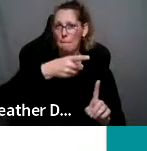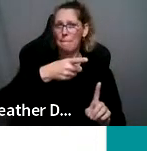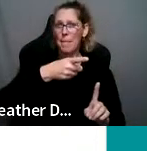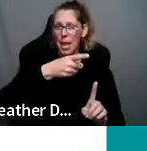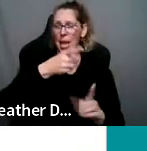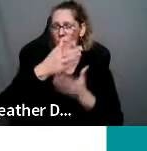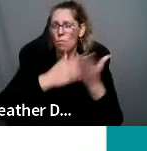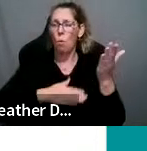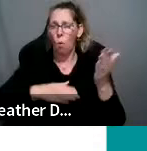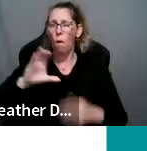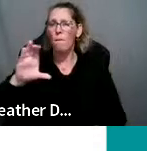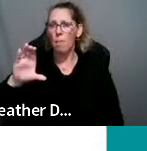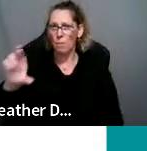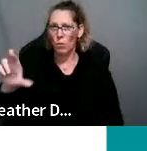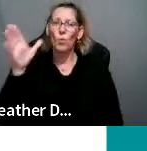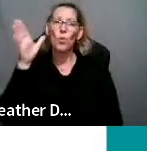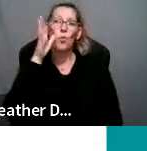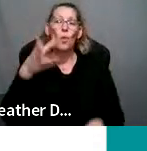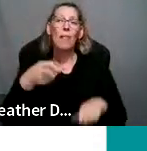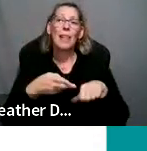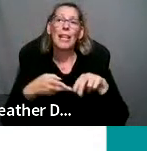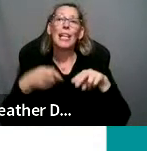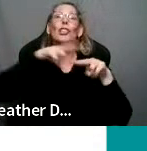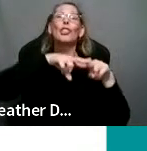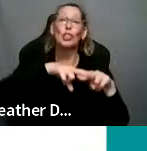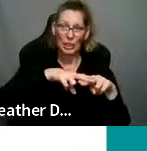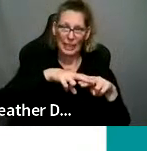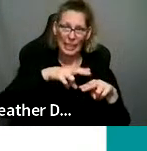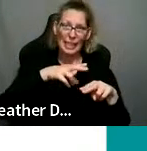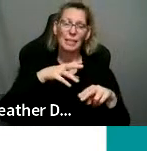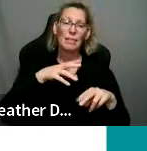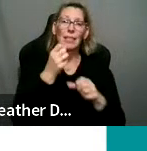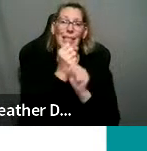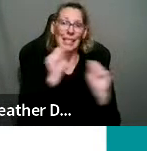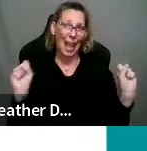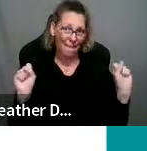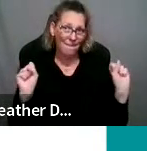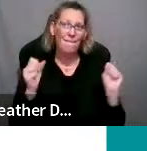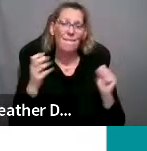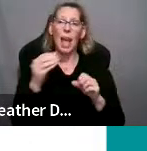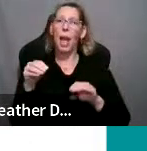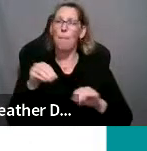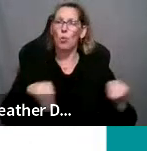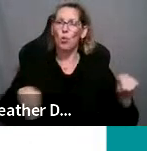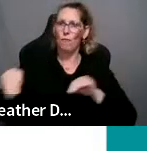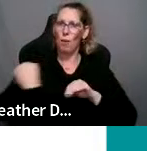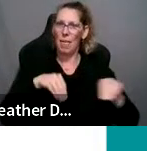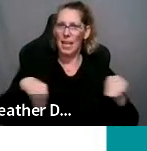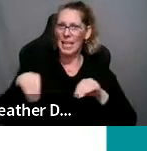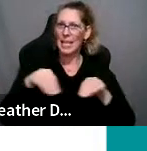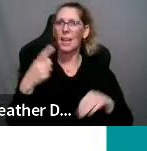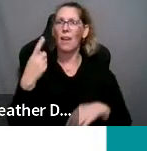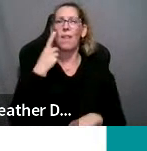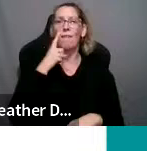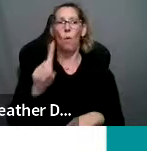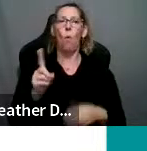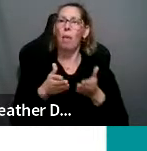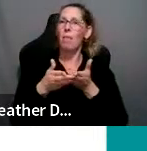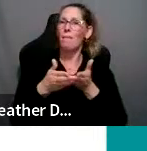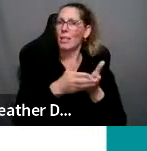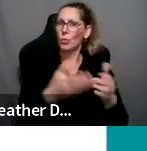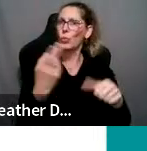River, we're going to be increasing safety and maneuverability for vessels using the